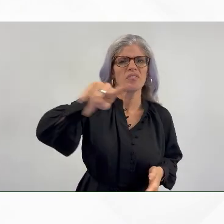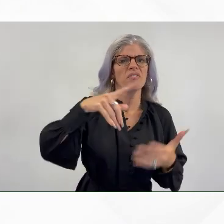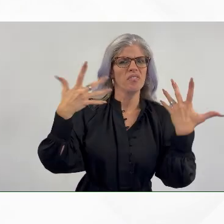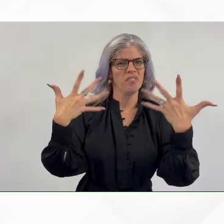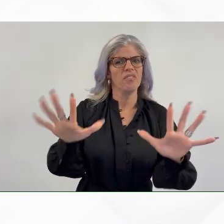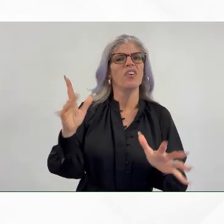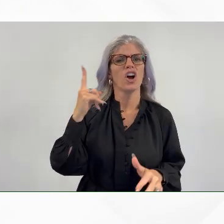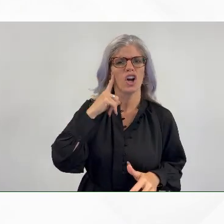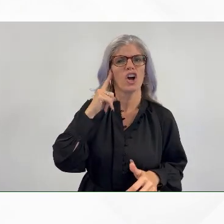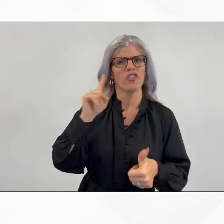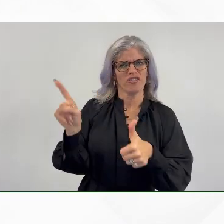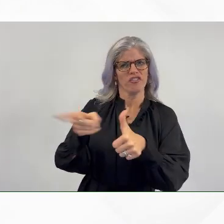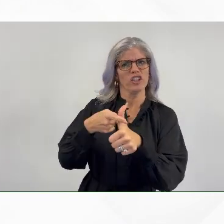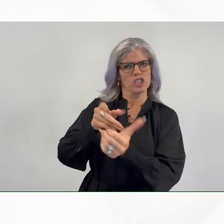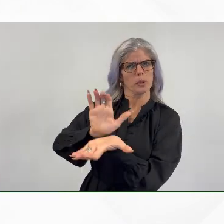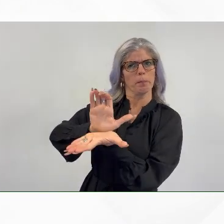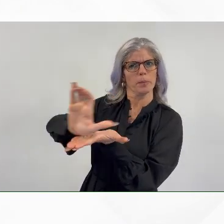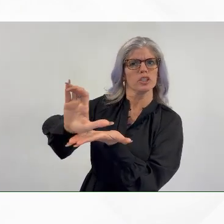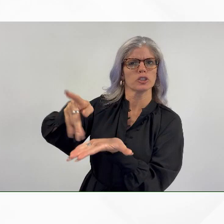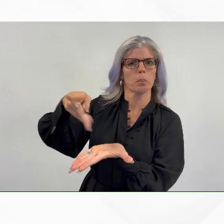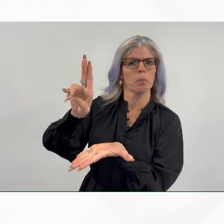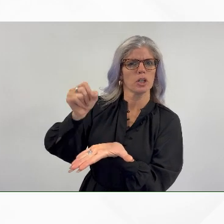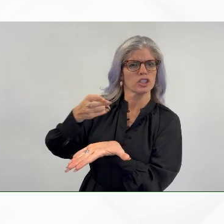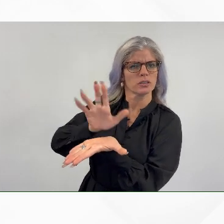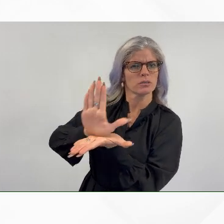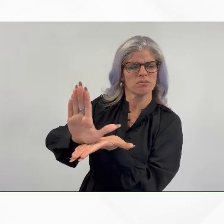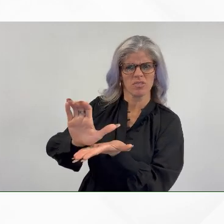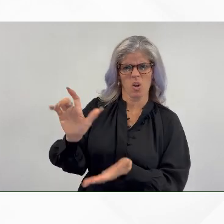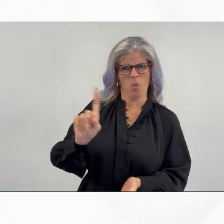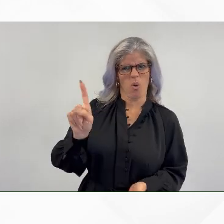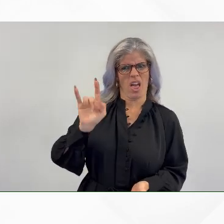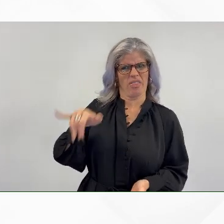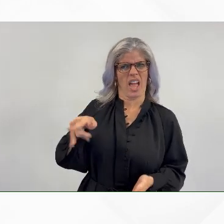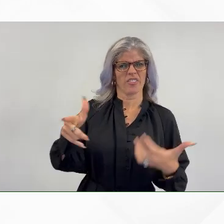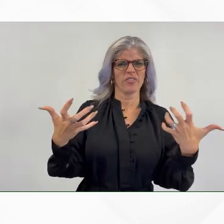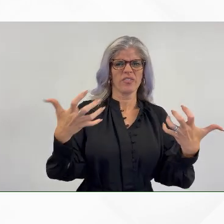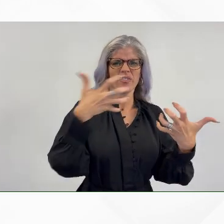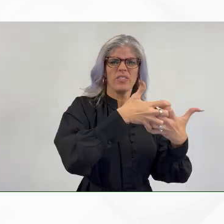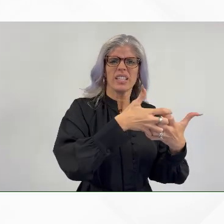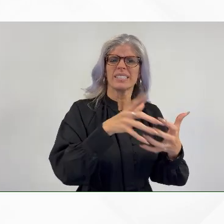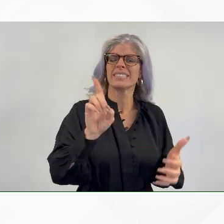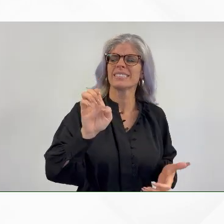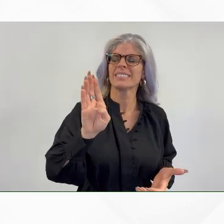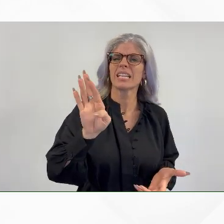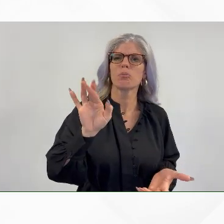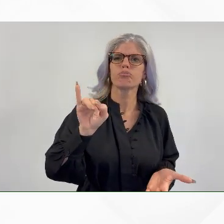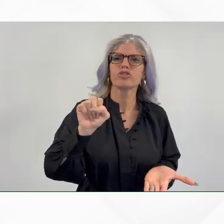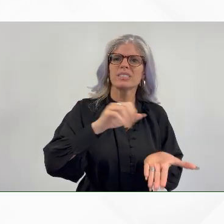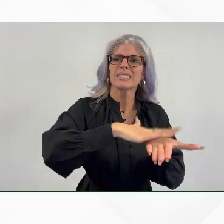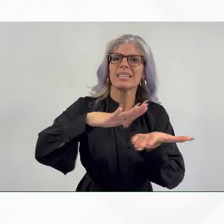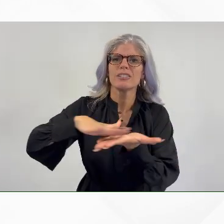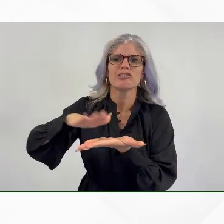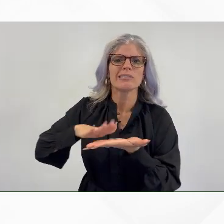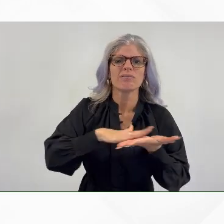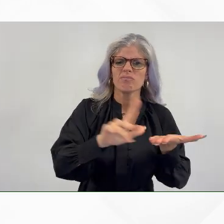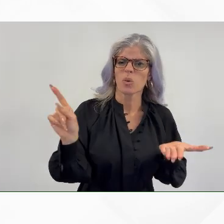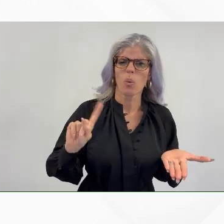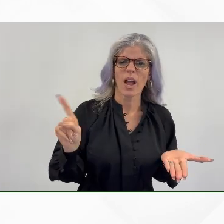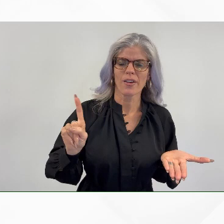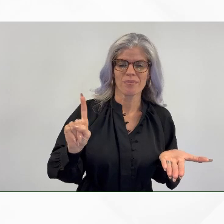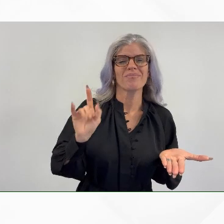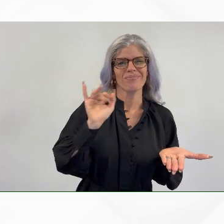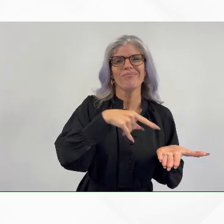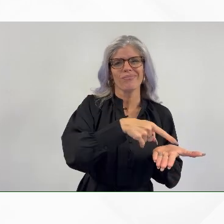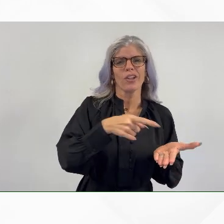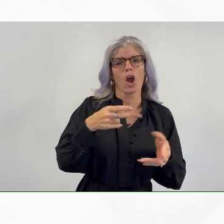Now, some of you may have heard of first push and are wondering where that fits in. Debris clearance, also known as first push or cut